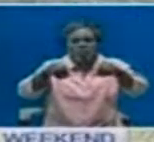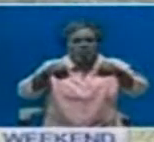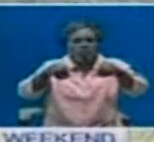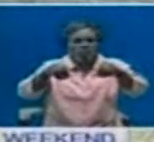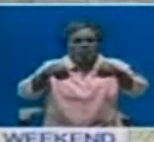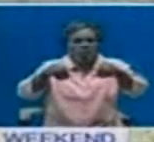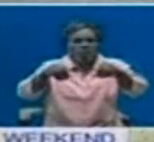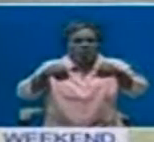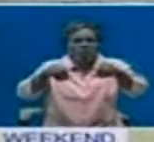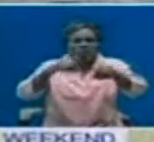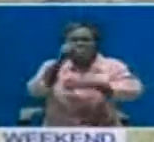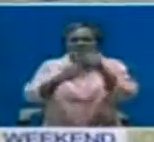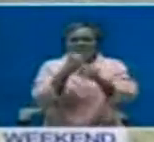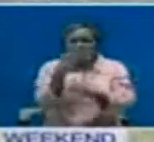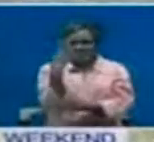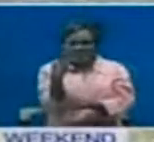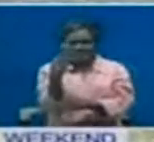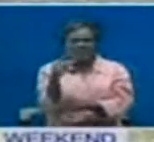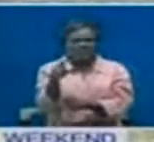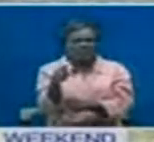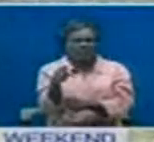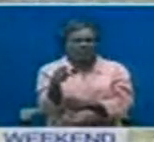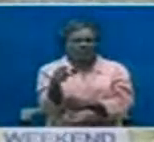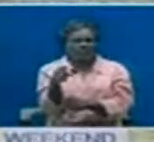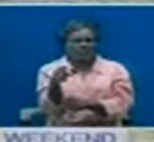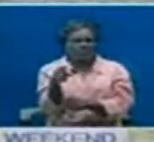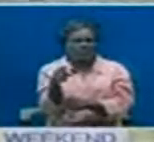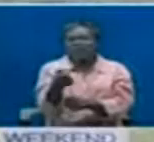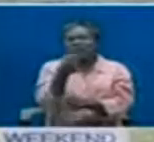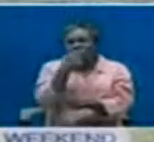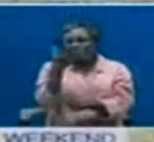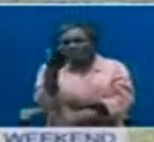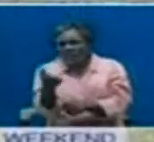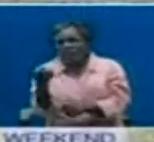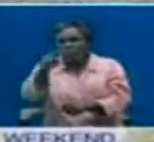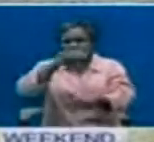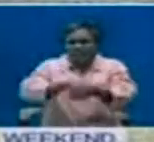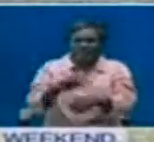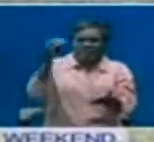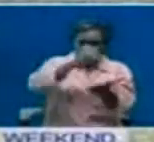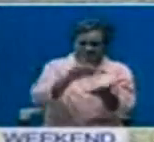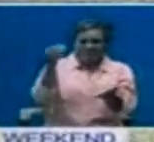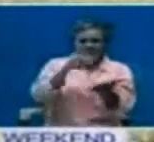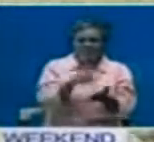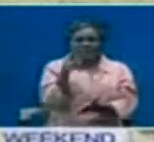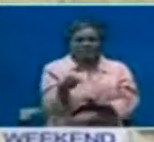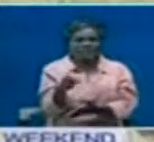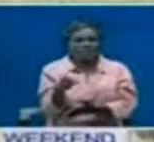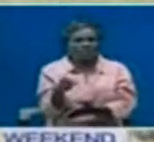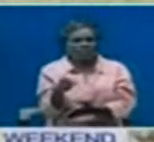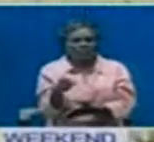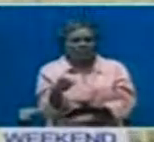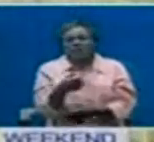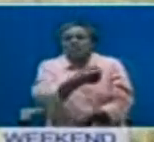mtu imekaa karibu miaka tatu ikiwa naye. Yaani anatibiwa na bado wako naye, natibiwa na ambukizia tena. Ili mtu imekaa sana.